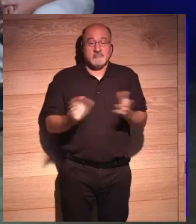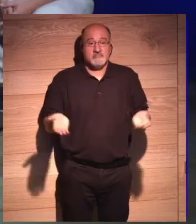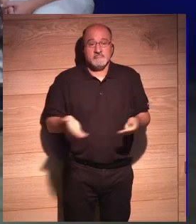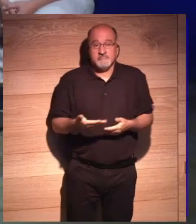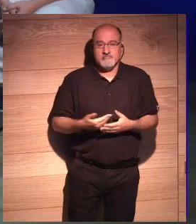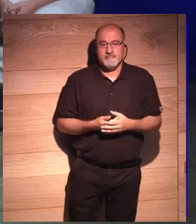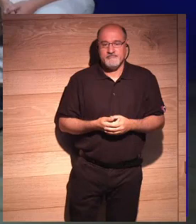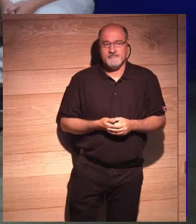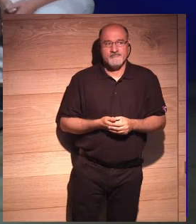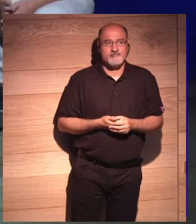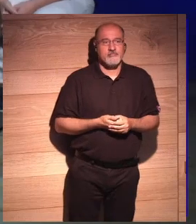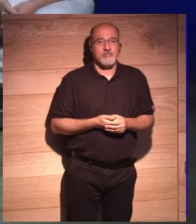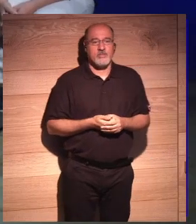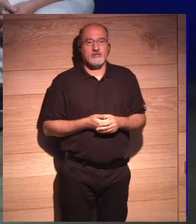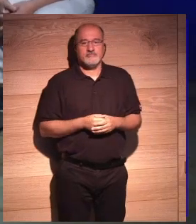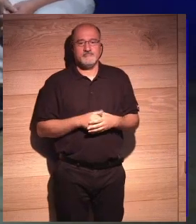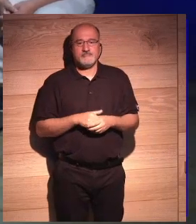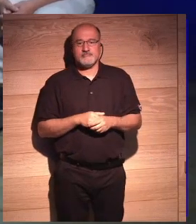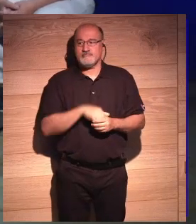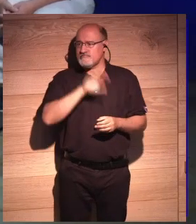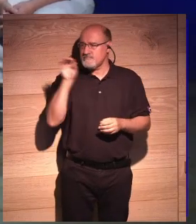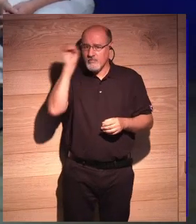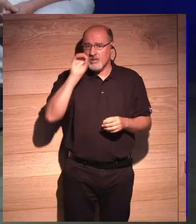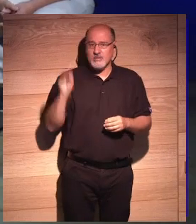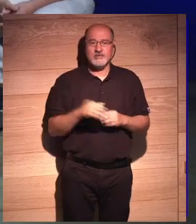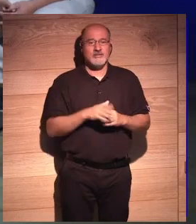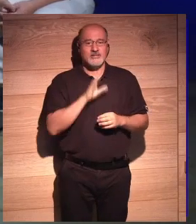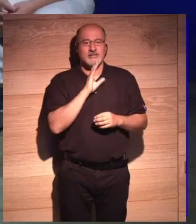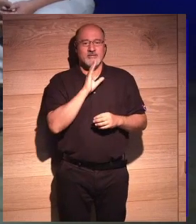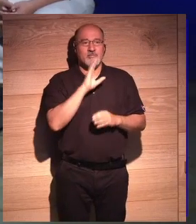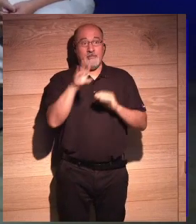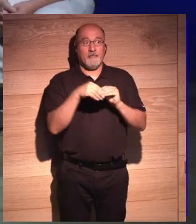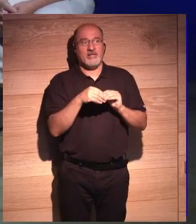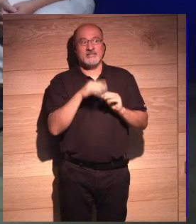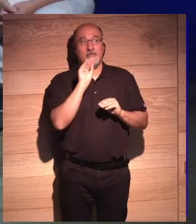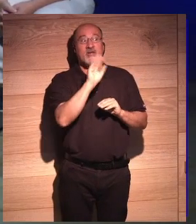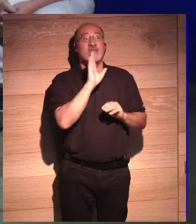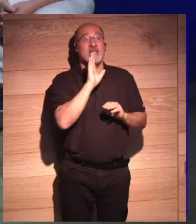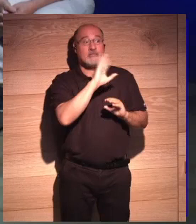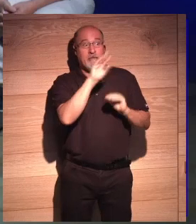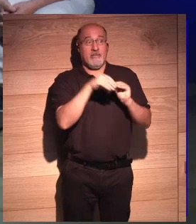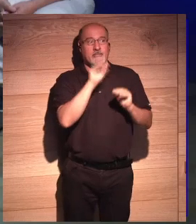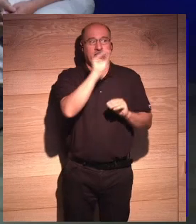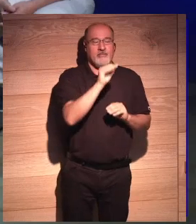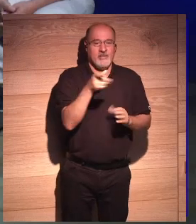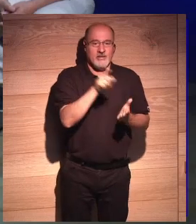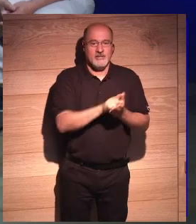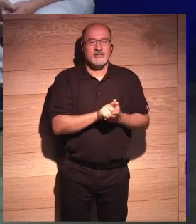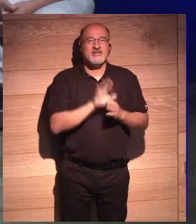will be like, okay, yes. And what do you think, Sergio? Yeah, what I was going to ask you is, well, to complete the